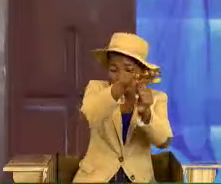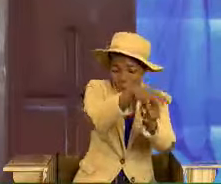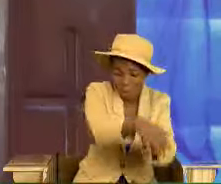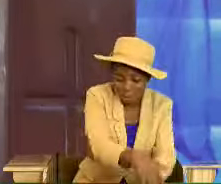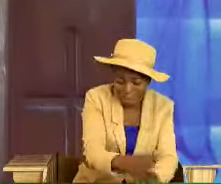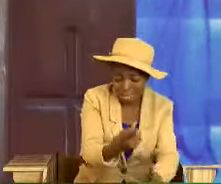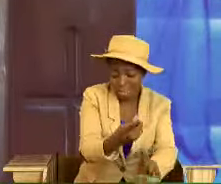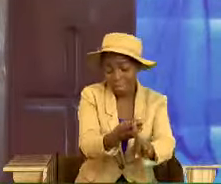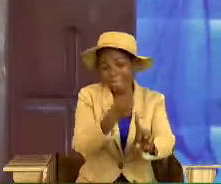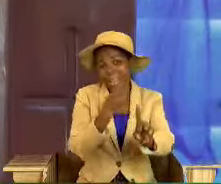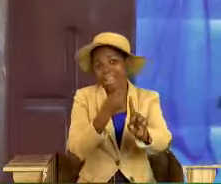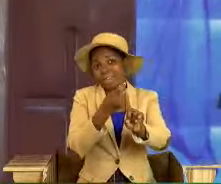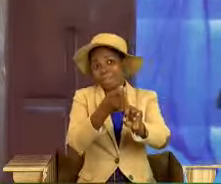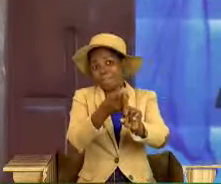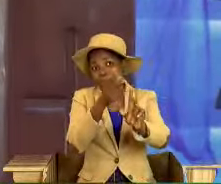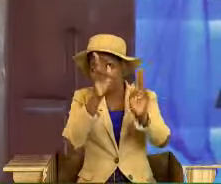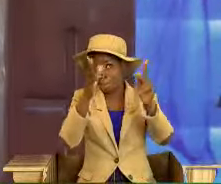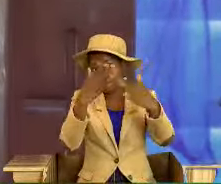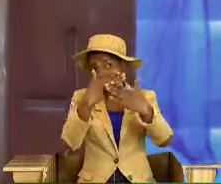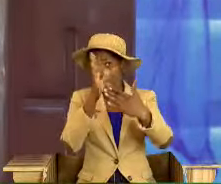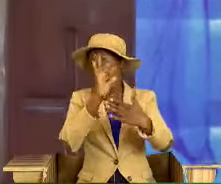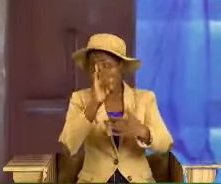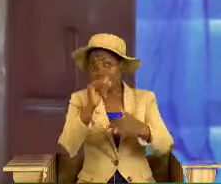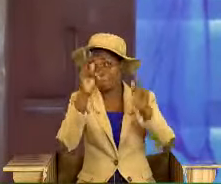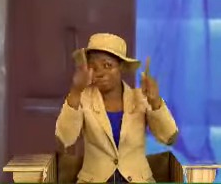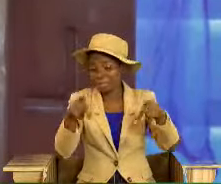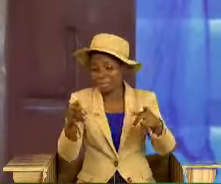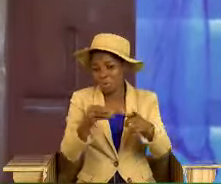upon you feel like